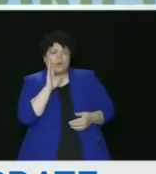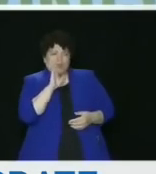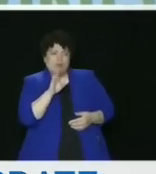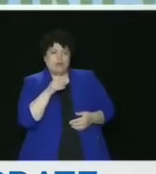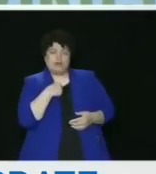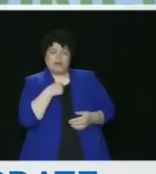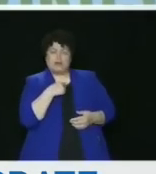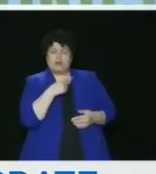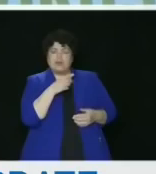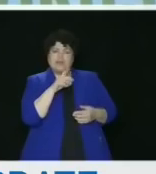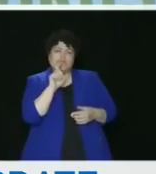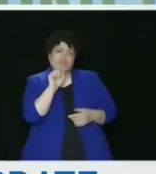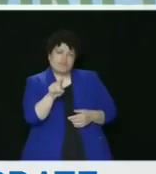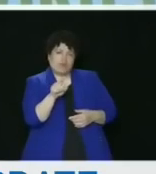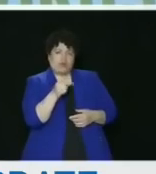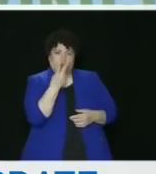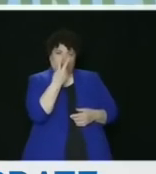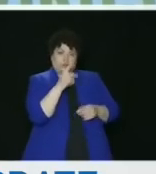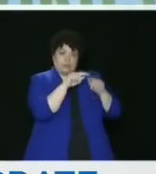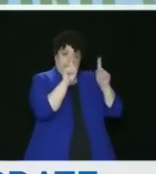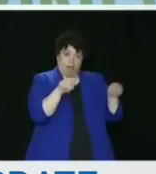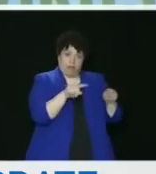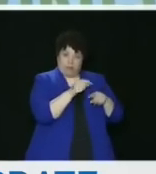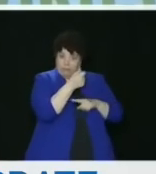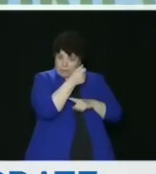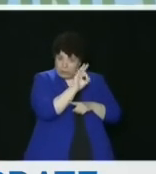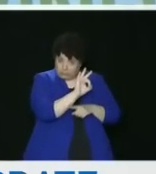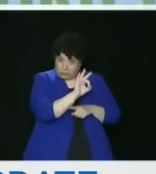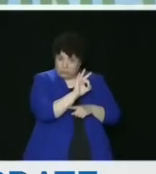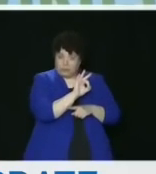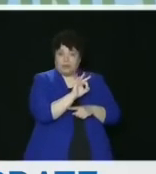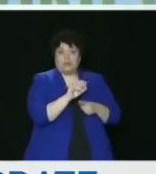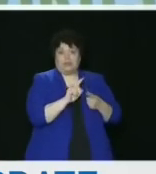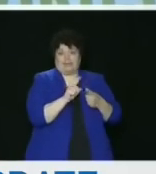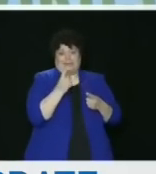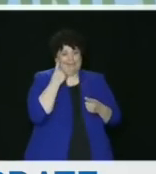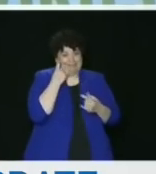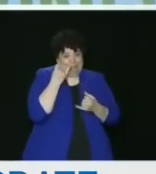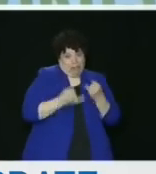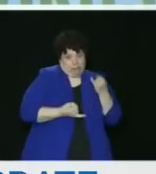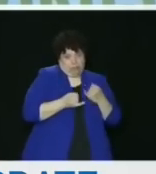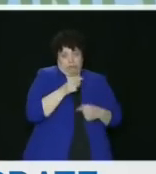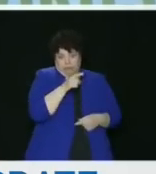two slides. Slide 19, the last one.